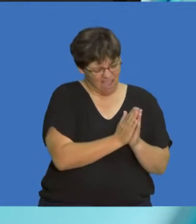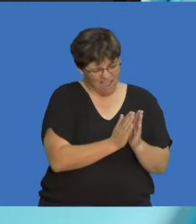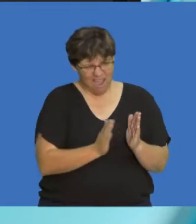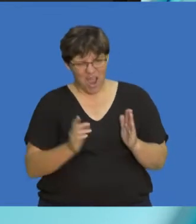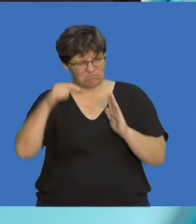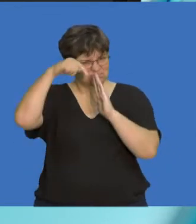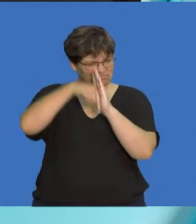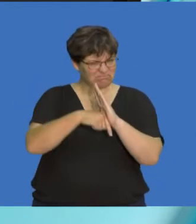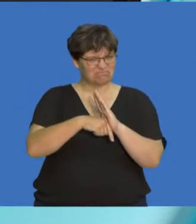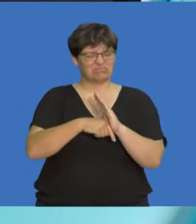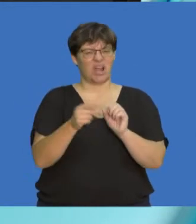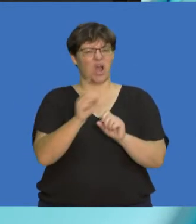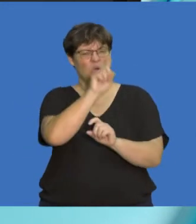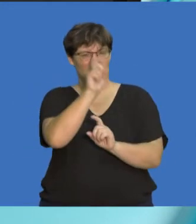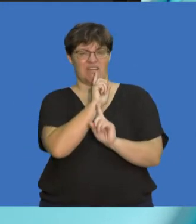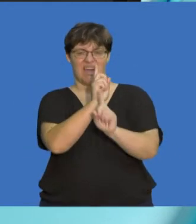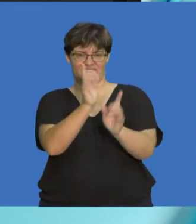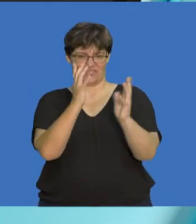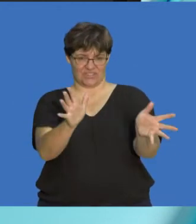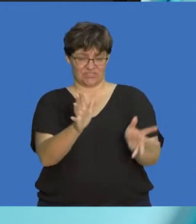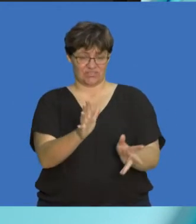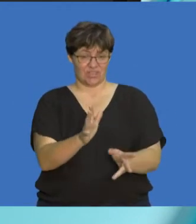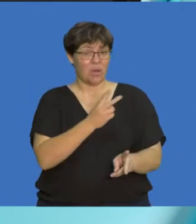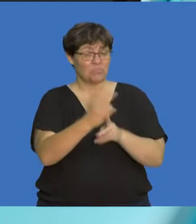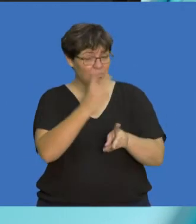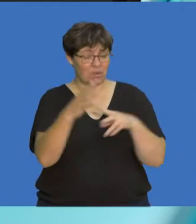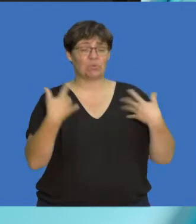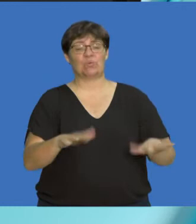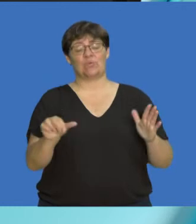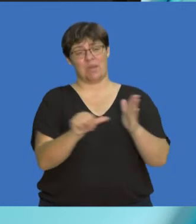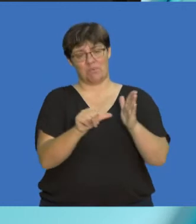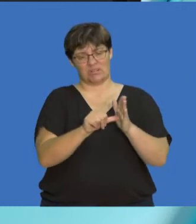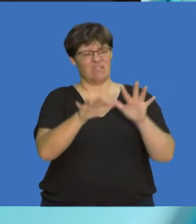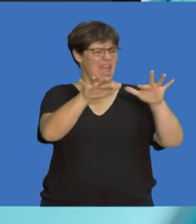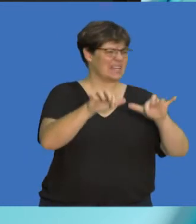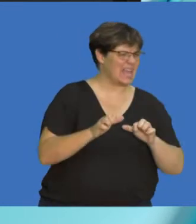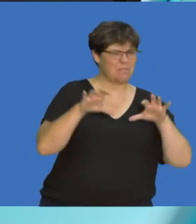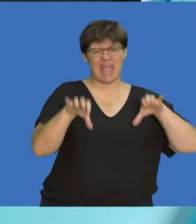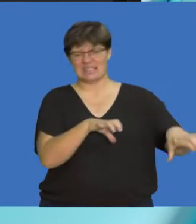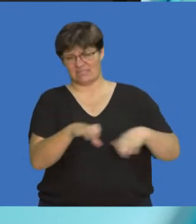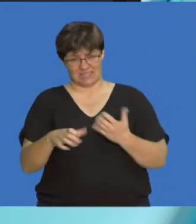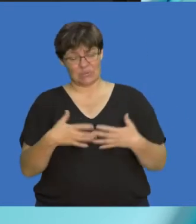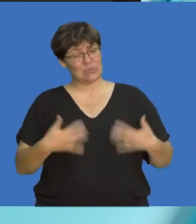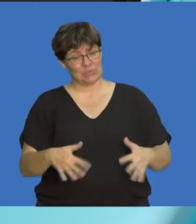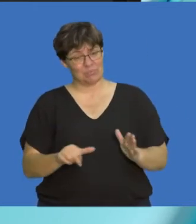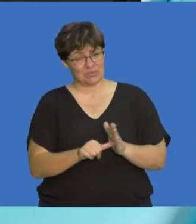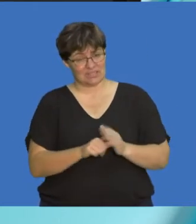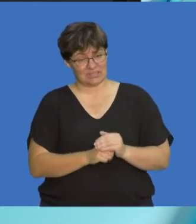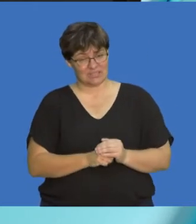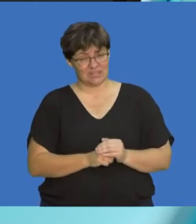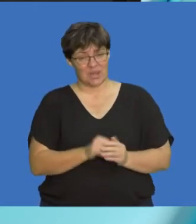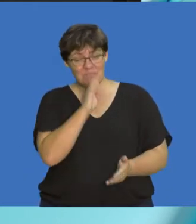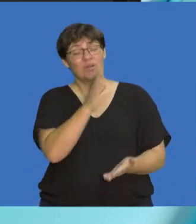here, which is important for your preparations, for your exams, or for any activities that you may be doing. So make sure that you